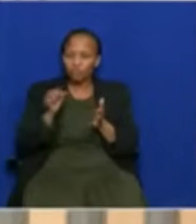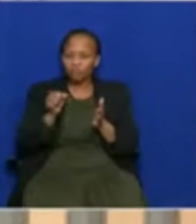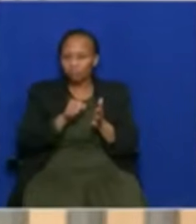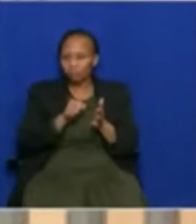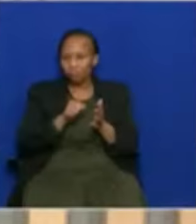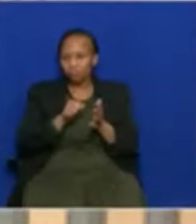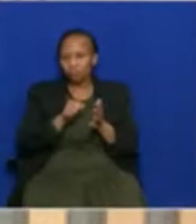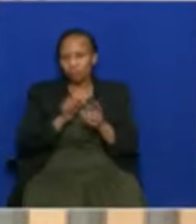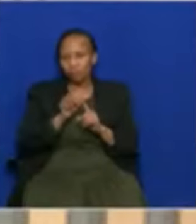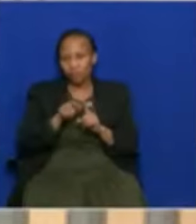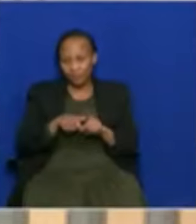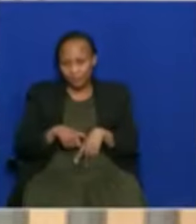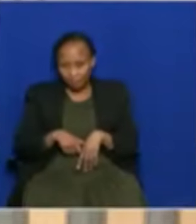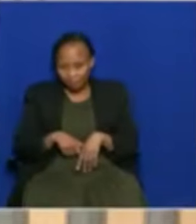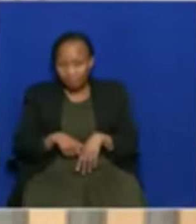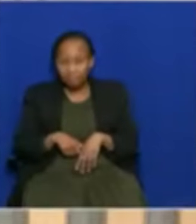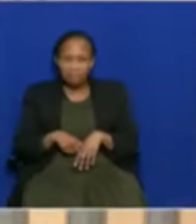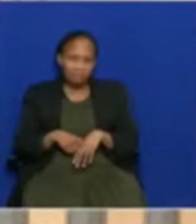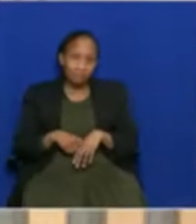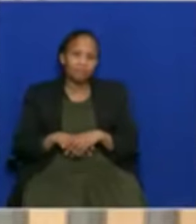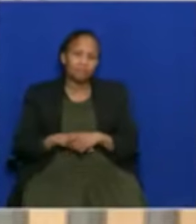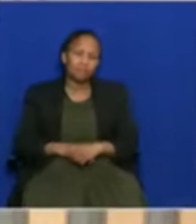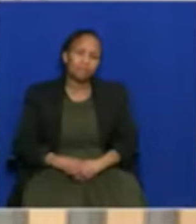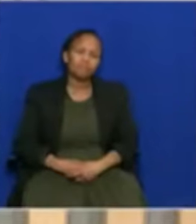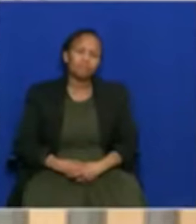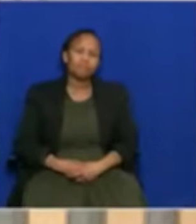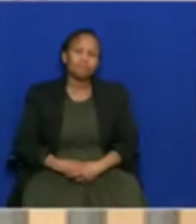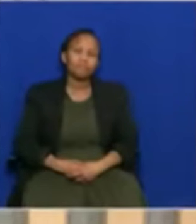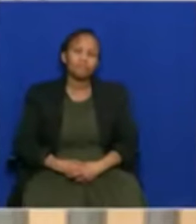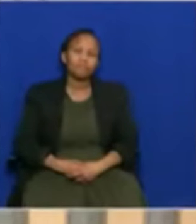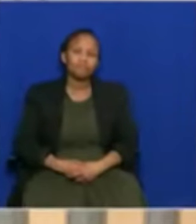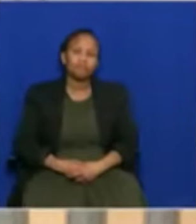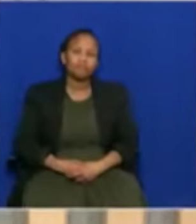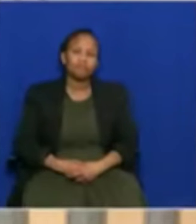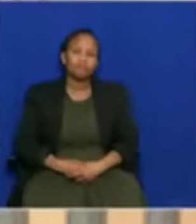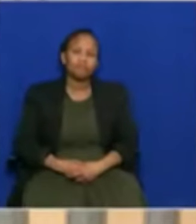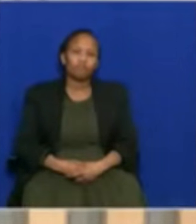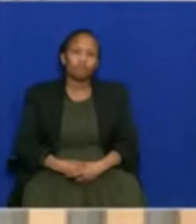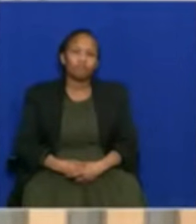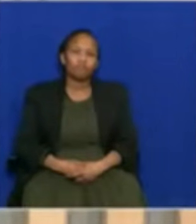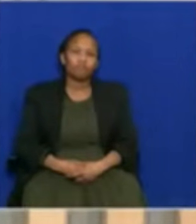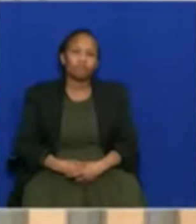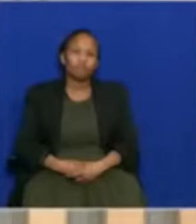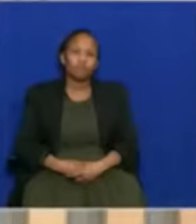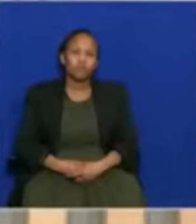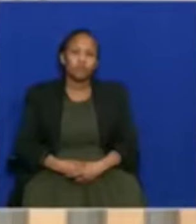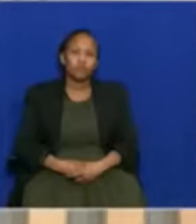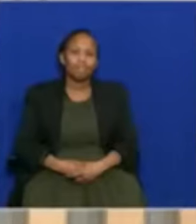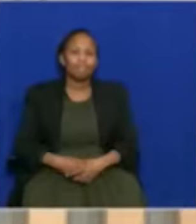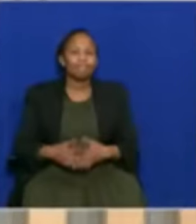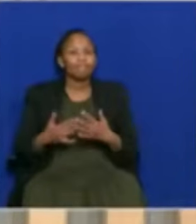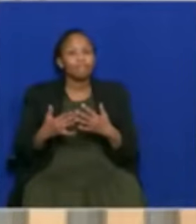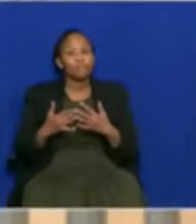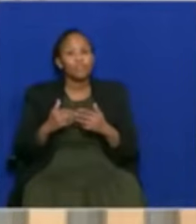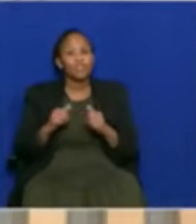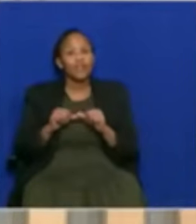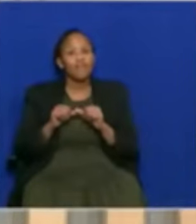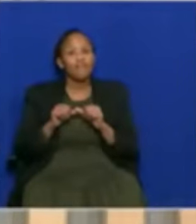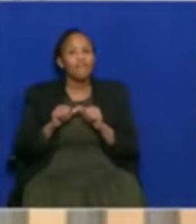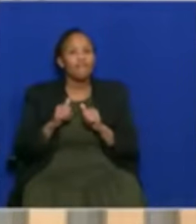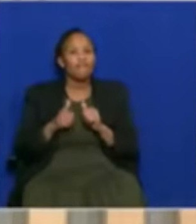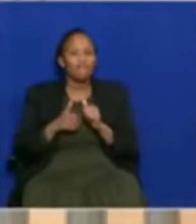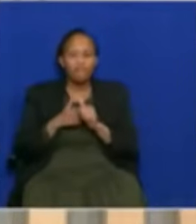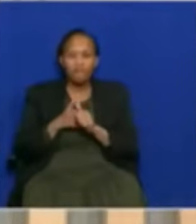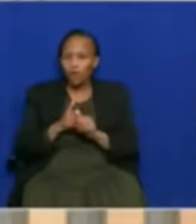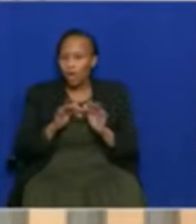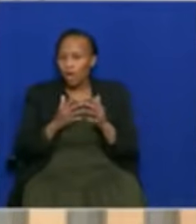we then follow how they went about things, there was then both an internal advertisement and an